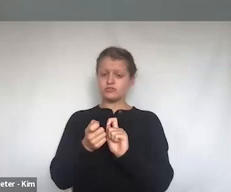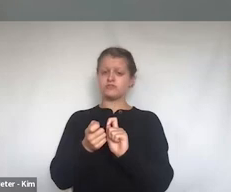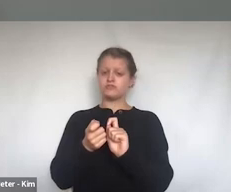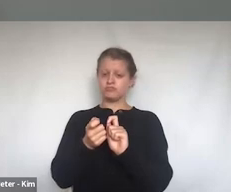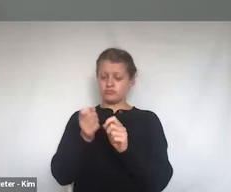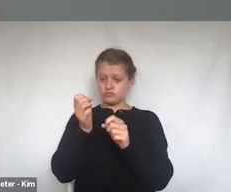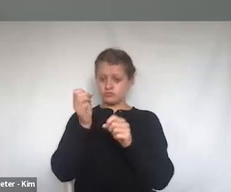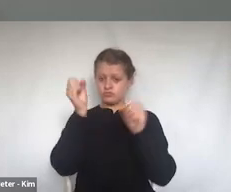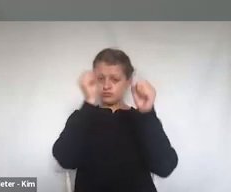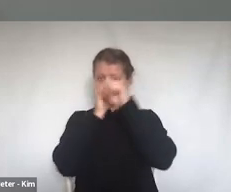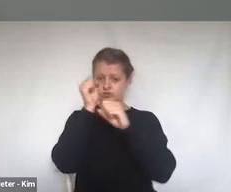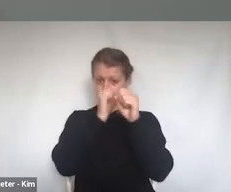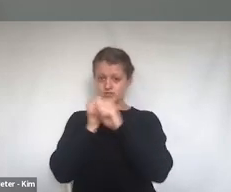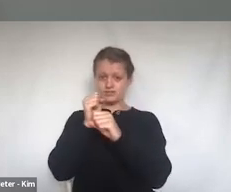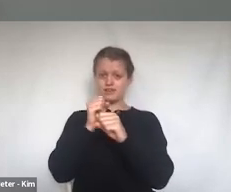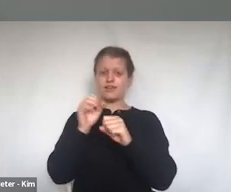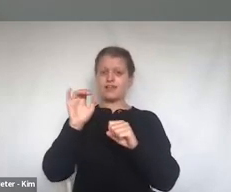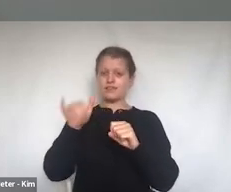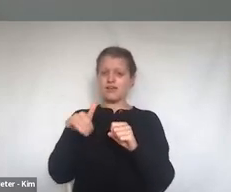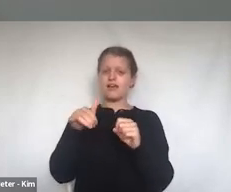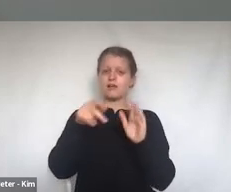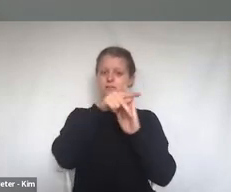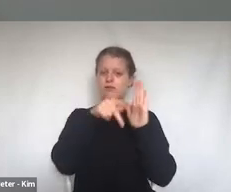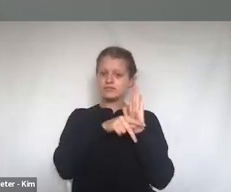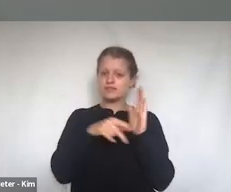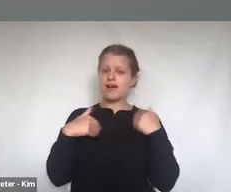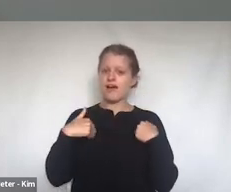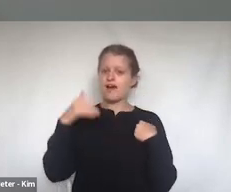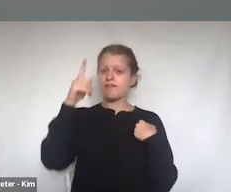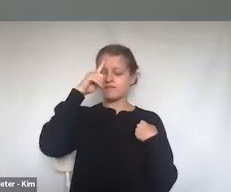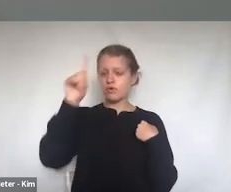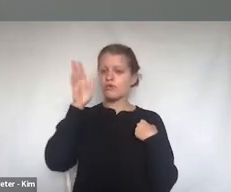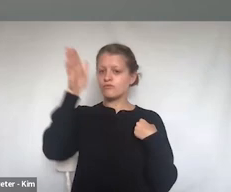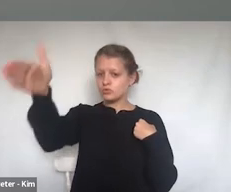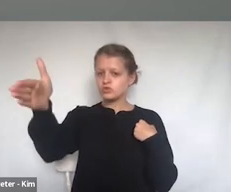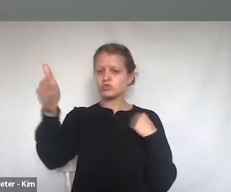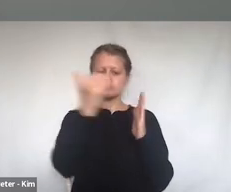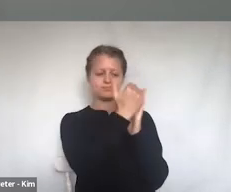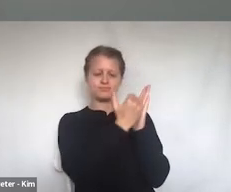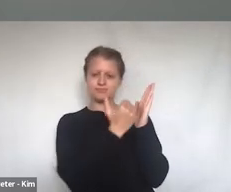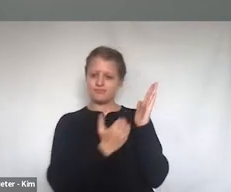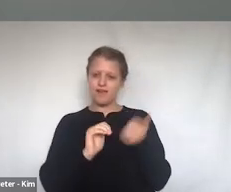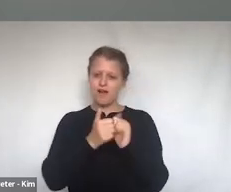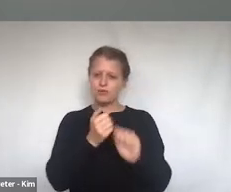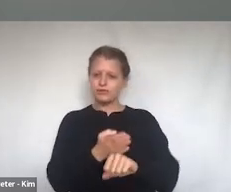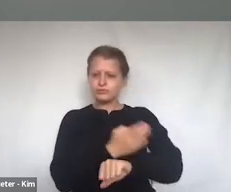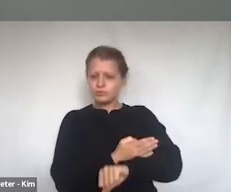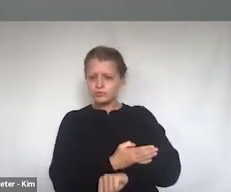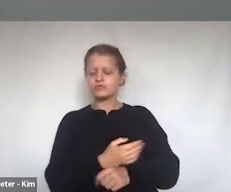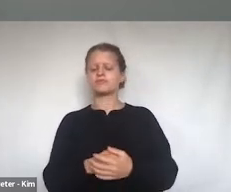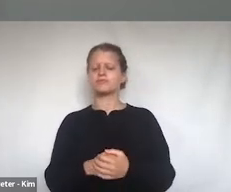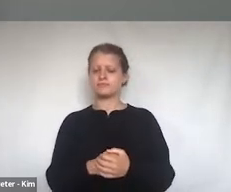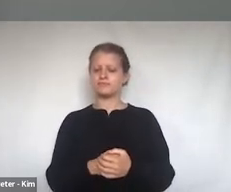those more policy and future planning items. And I know even just with some of the things